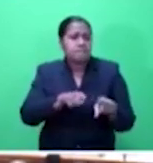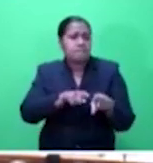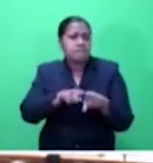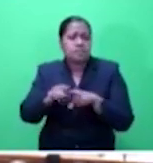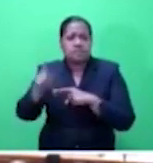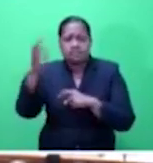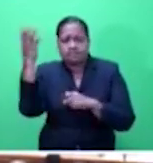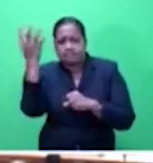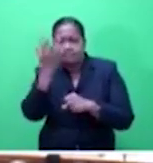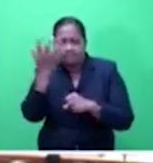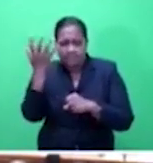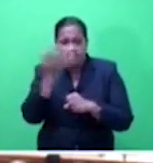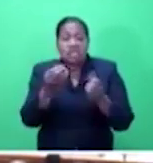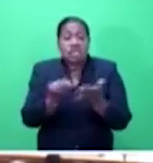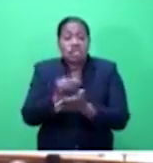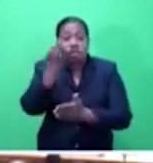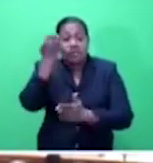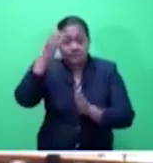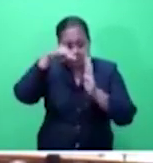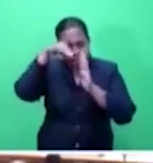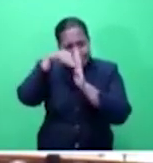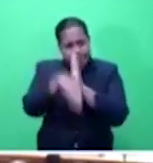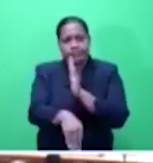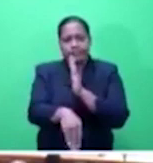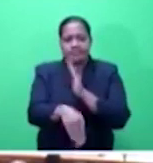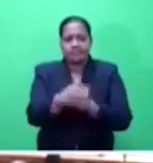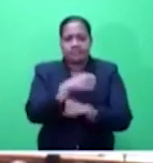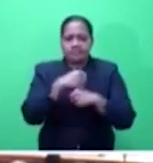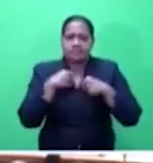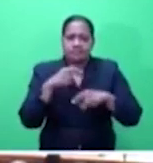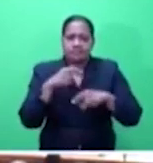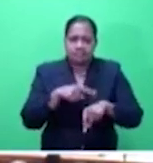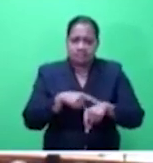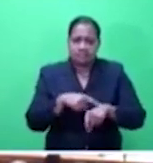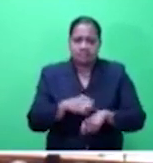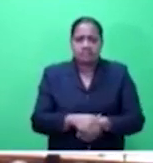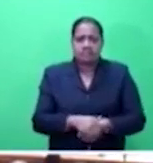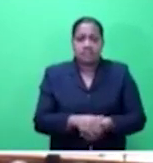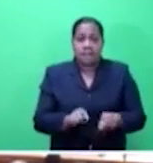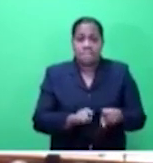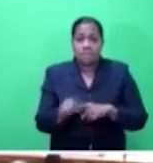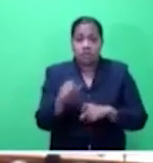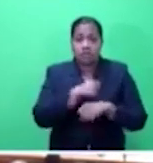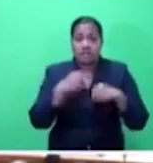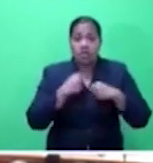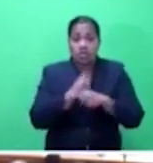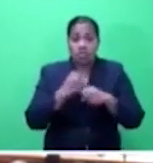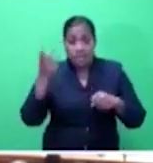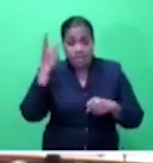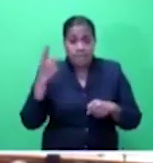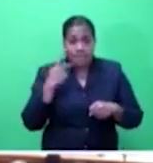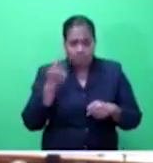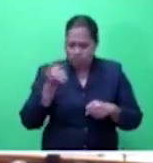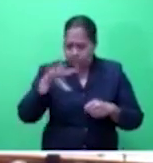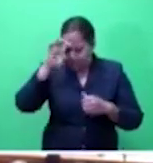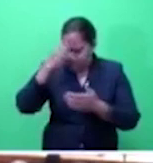economic depression of our time, worse than anything our parents or most of our grandparents have experienced.